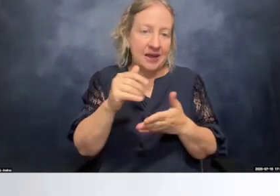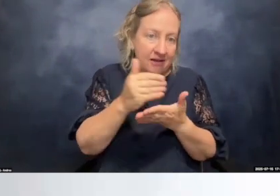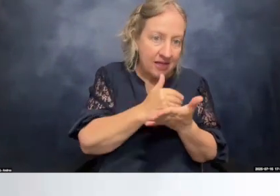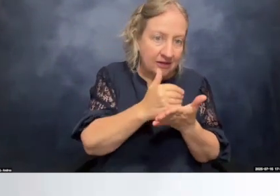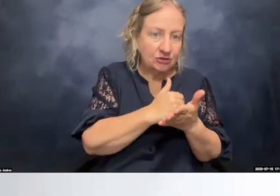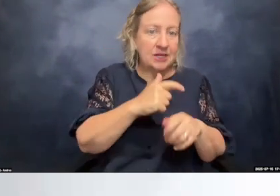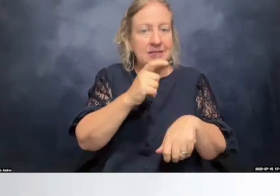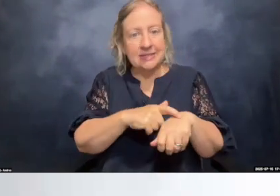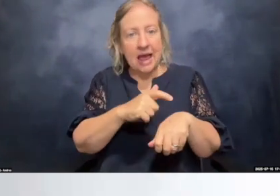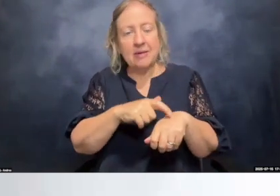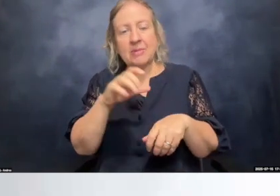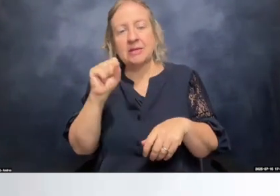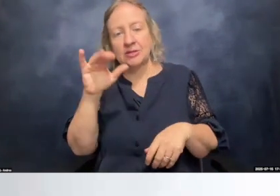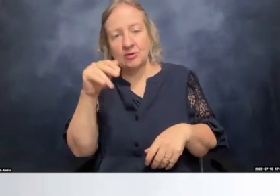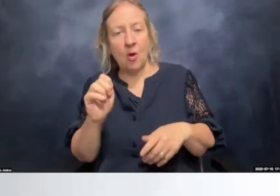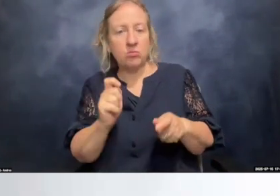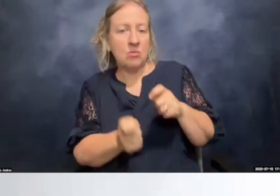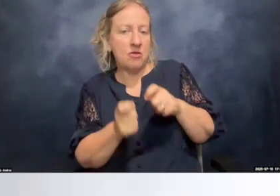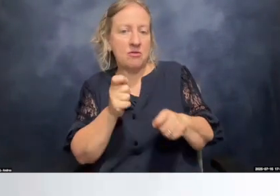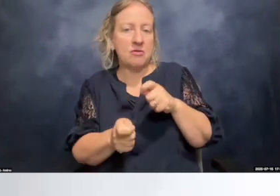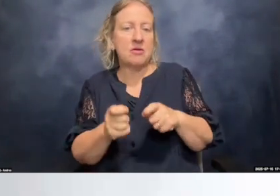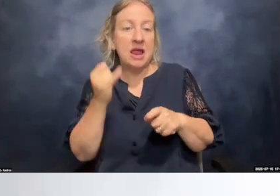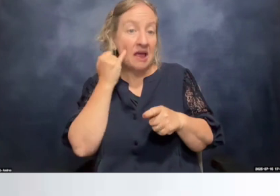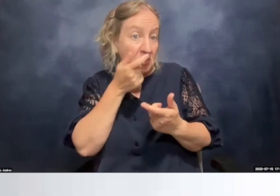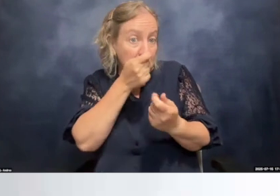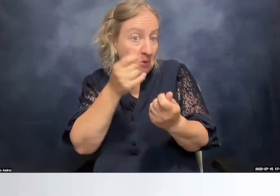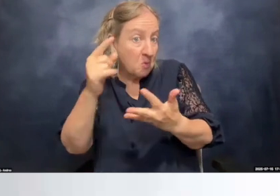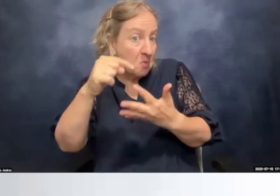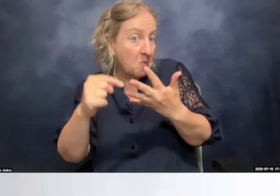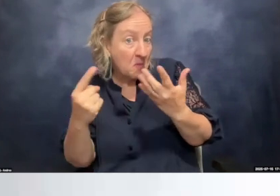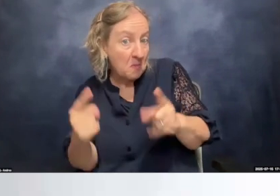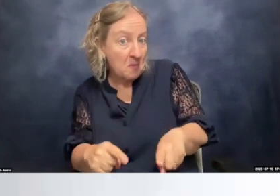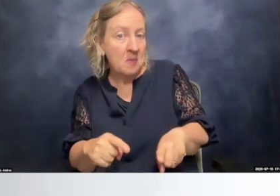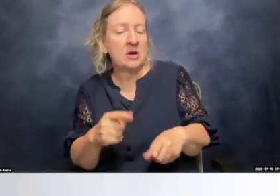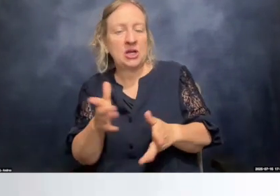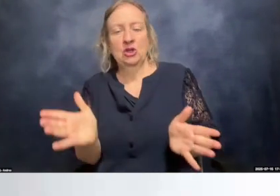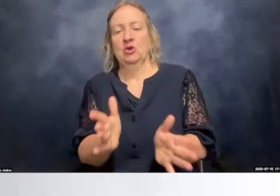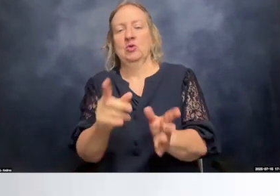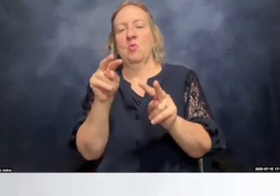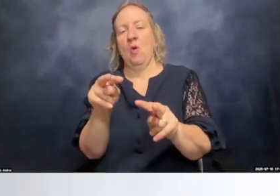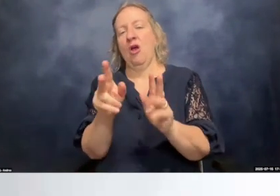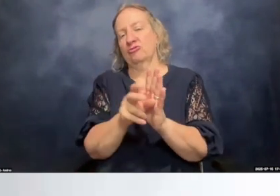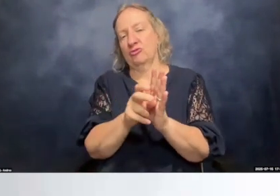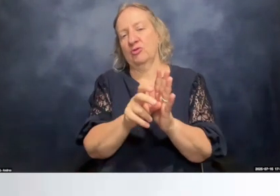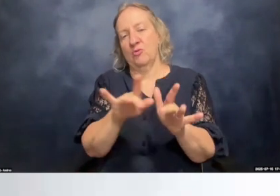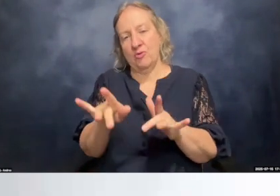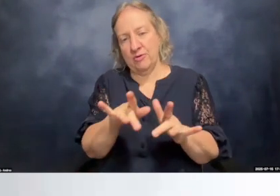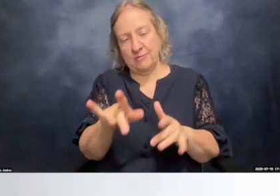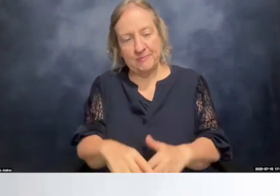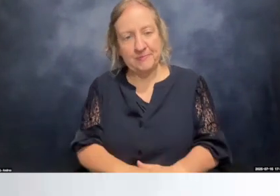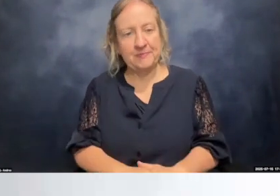Again, if you are interested in more details, we encourage you to watch the recording of the work group. Next slide, please.